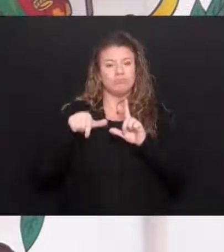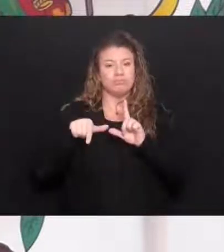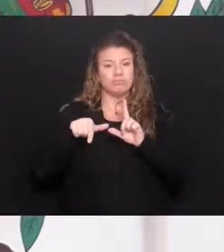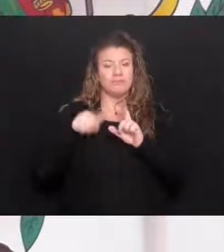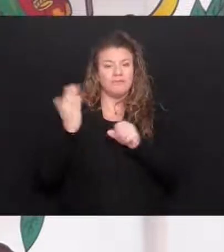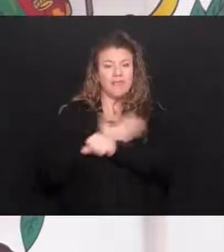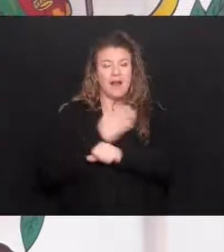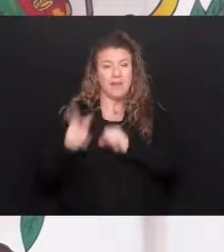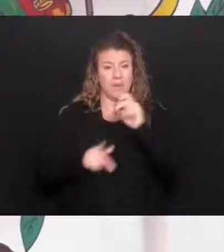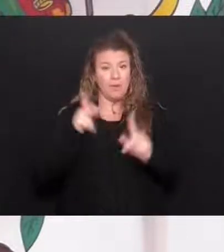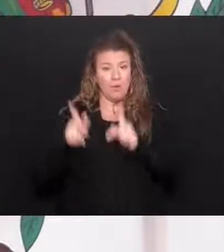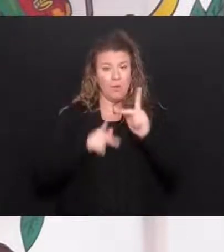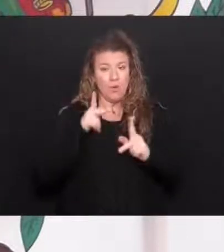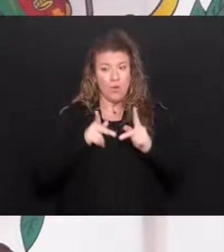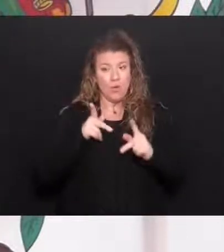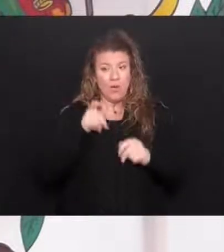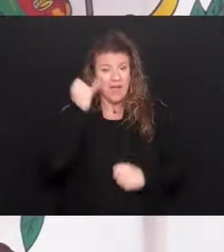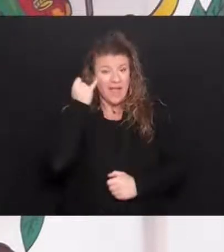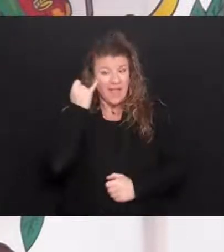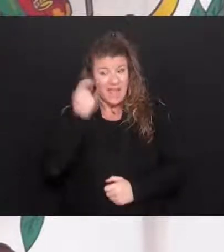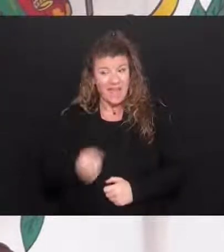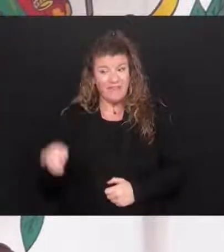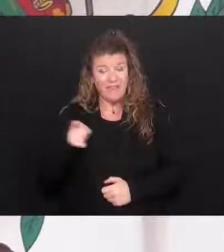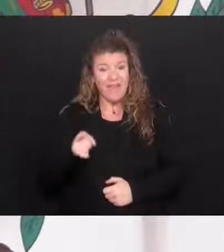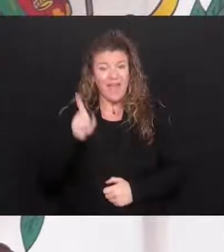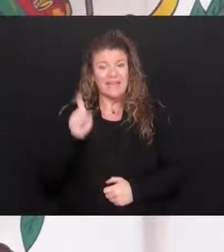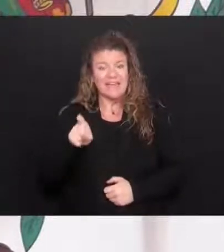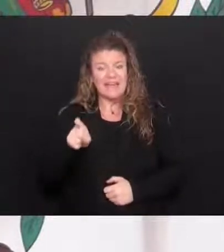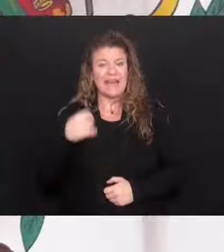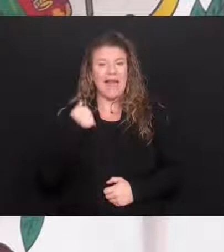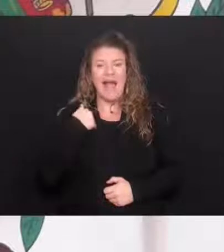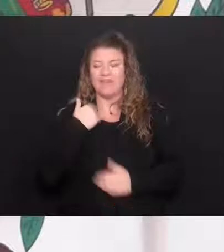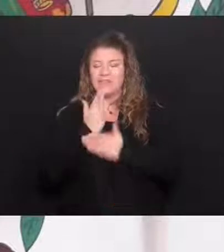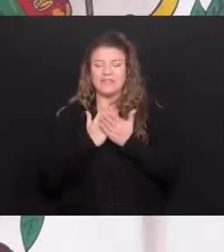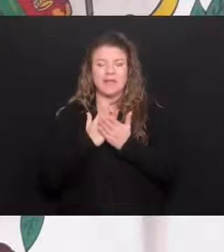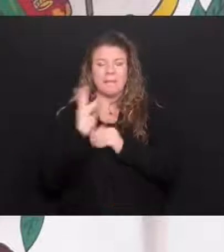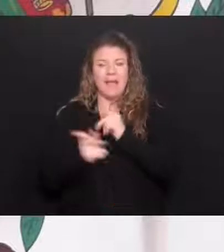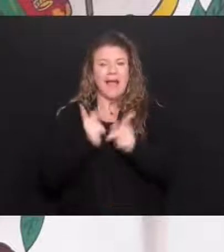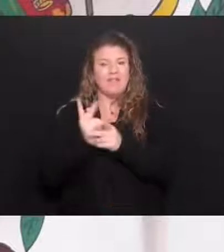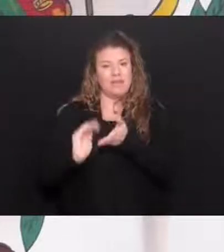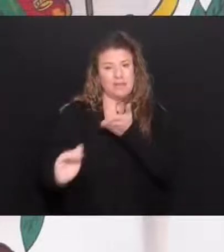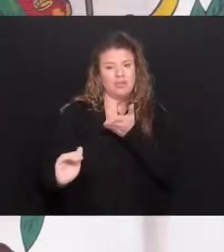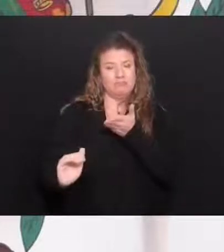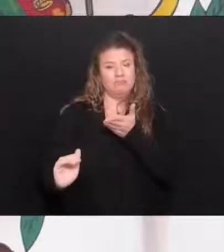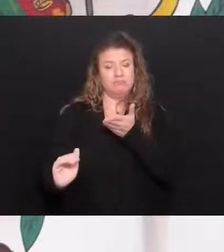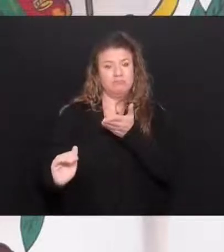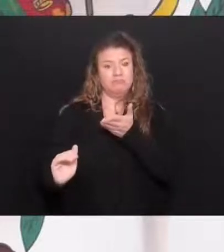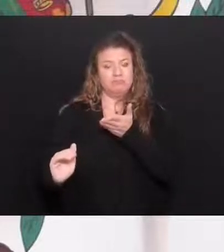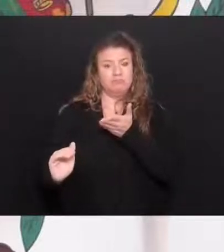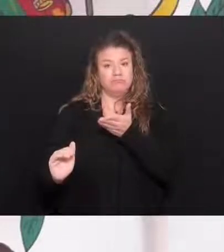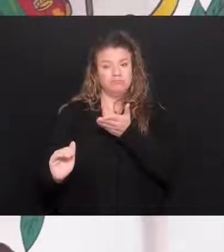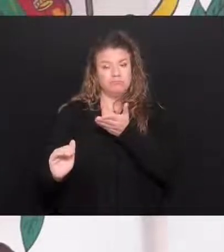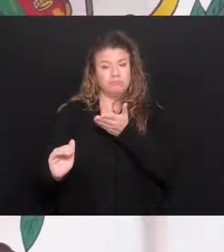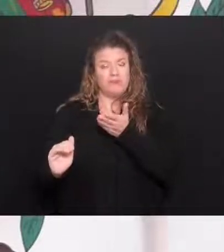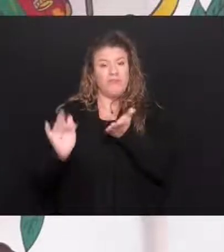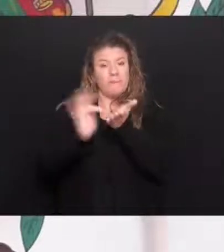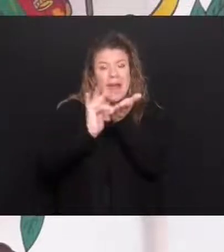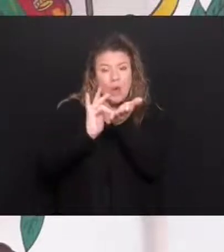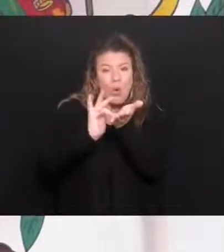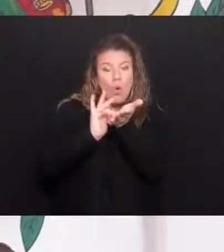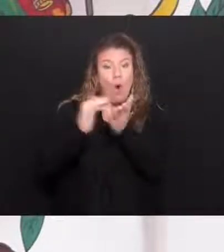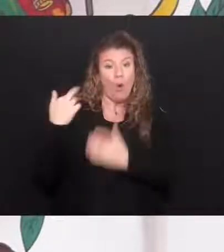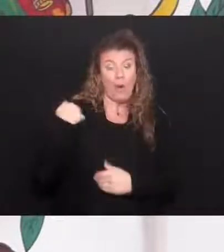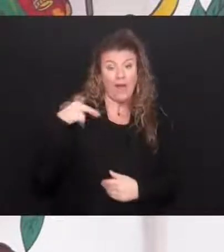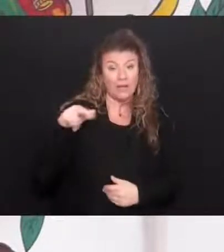and everything, that they needed some level of exemption, and that was for, medical reasons